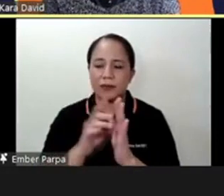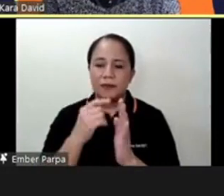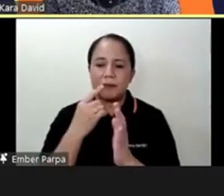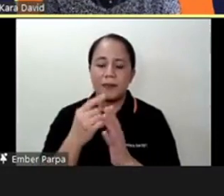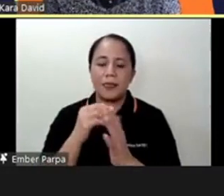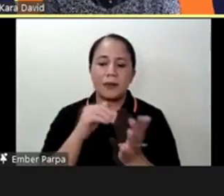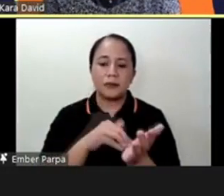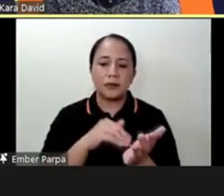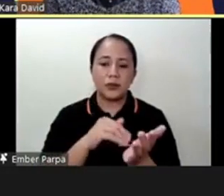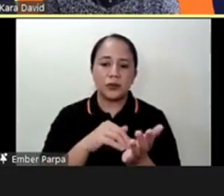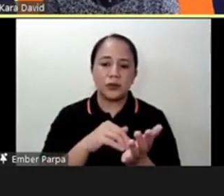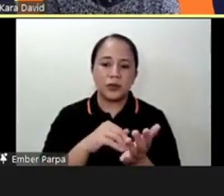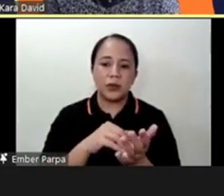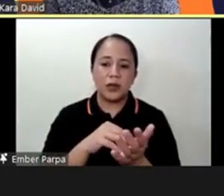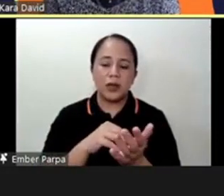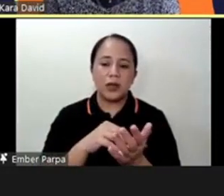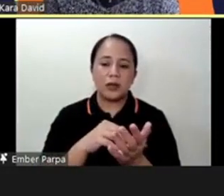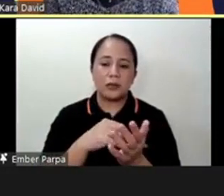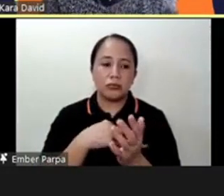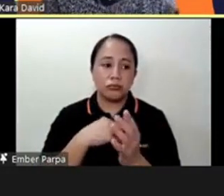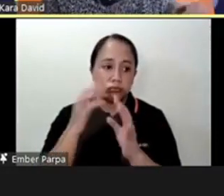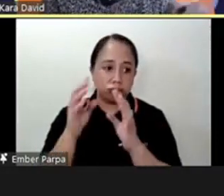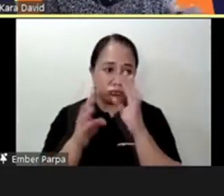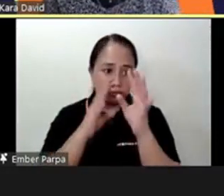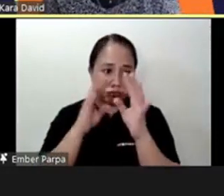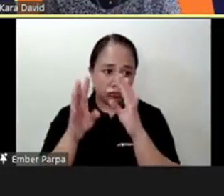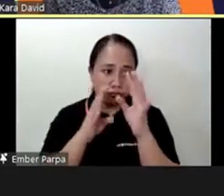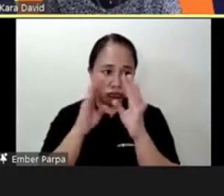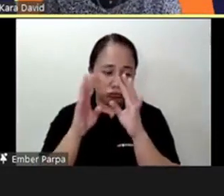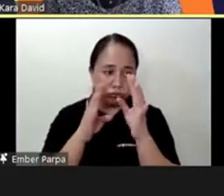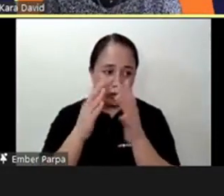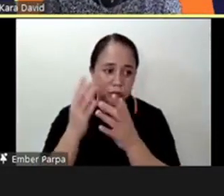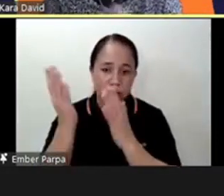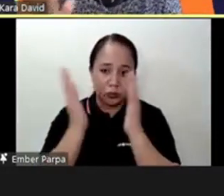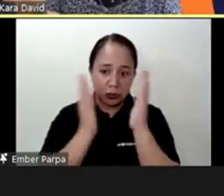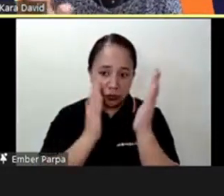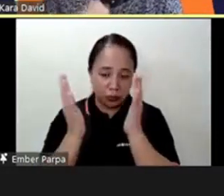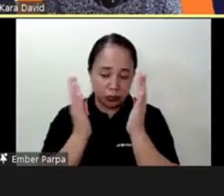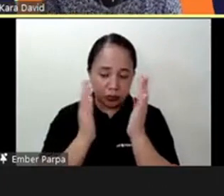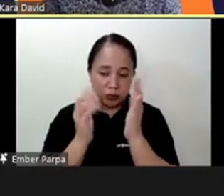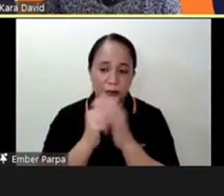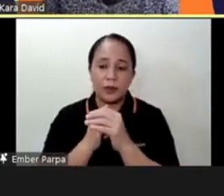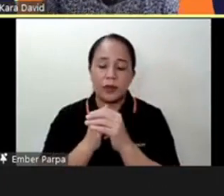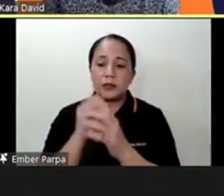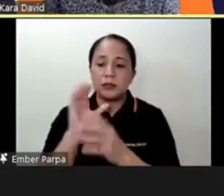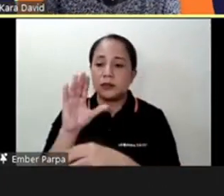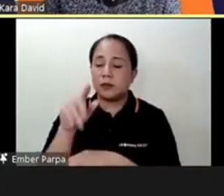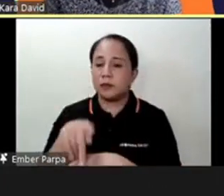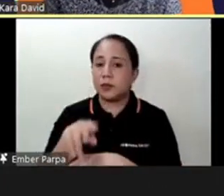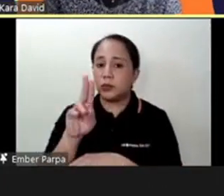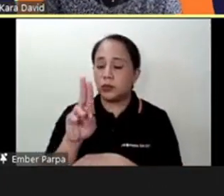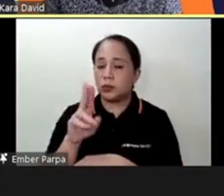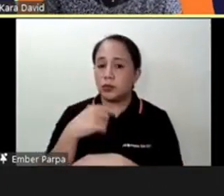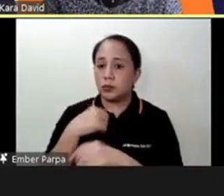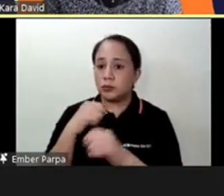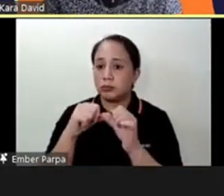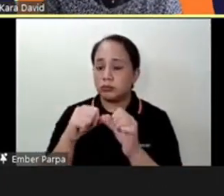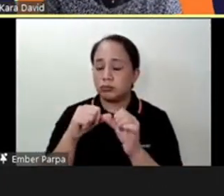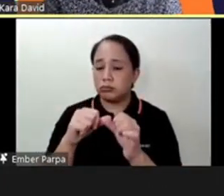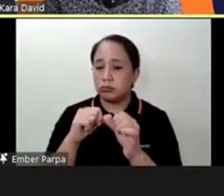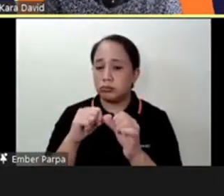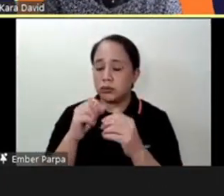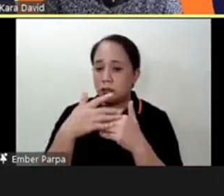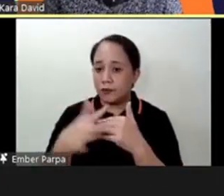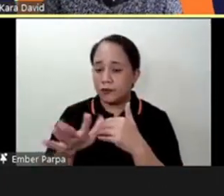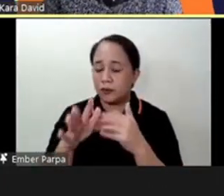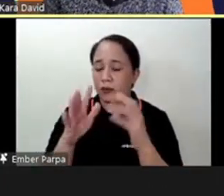Doktora Madrid, are the innovations in services, at least at CPU, going to continue beyond the